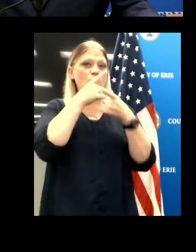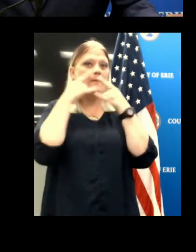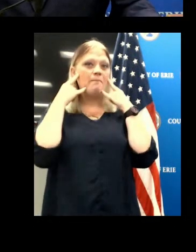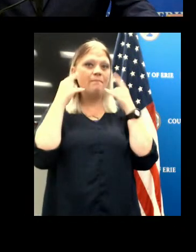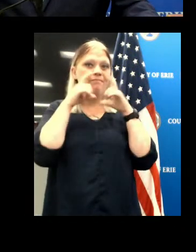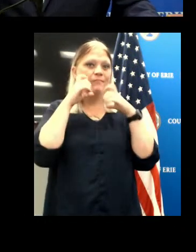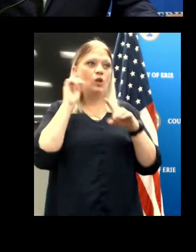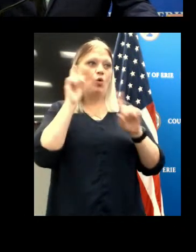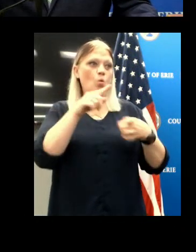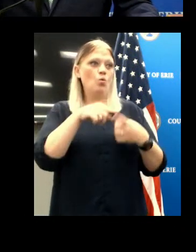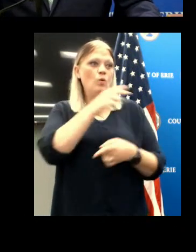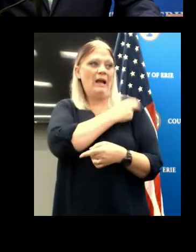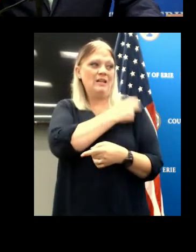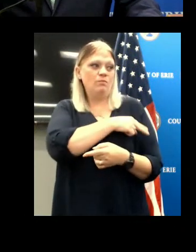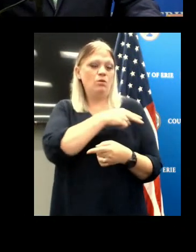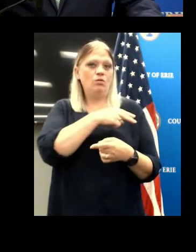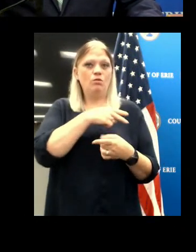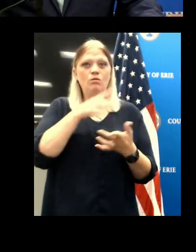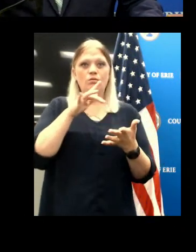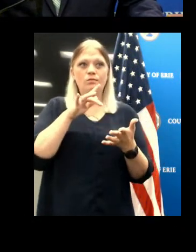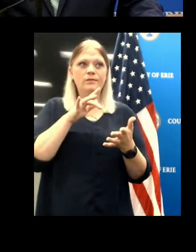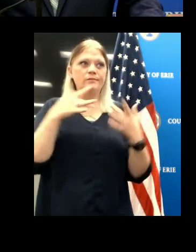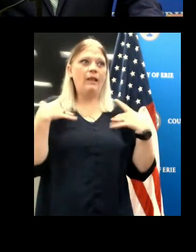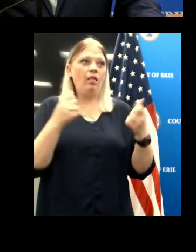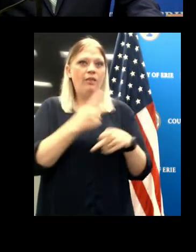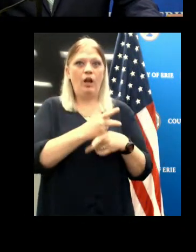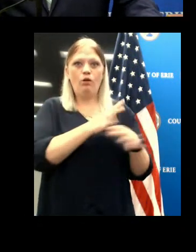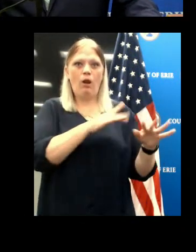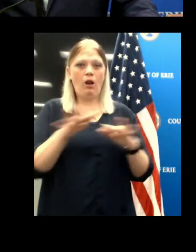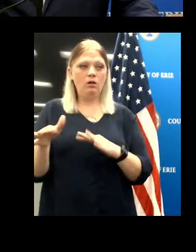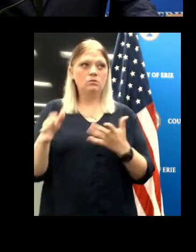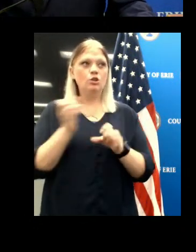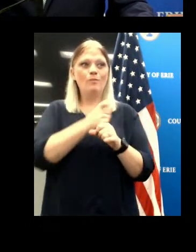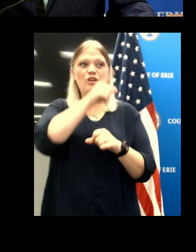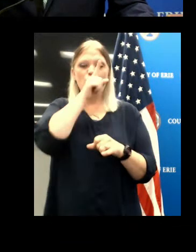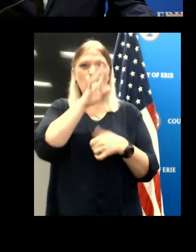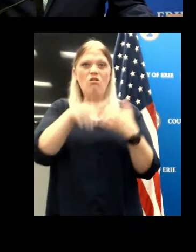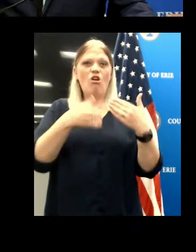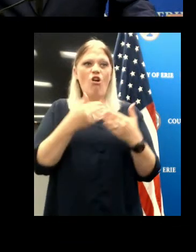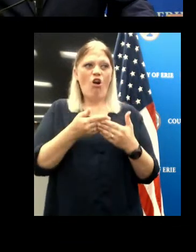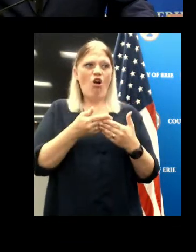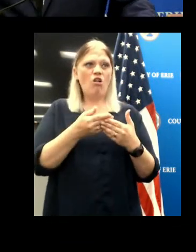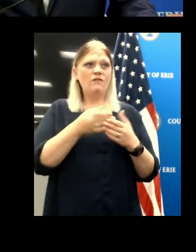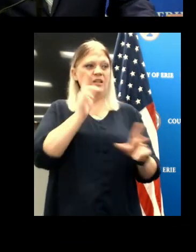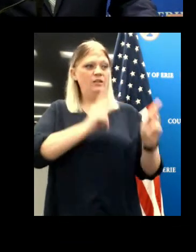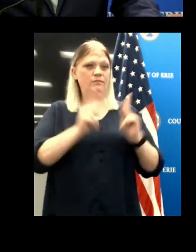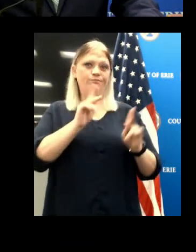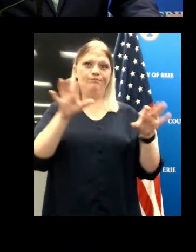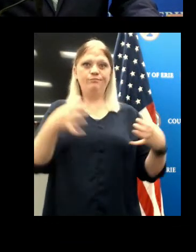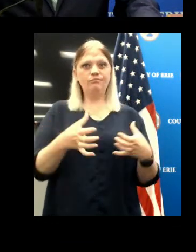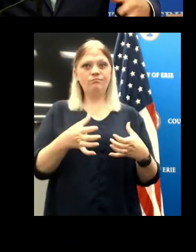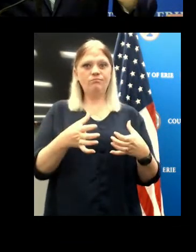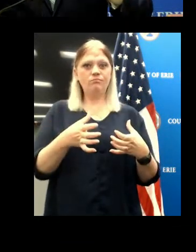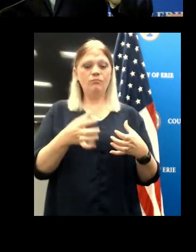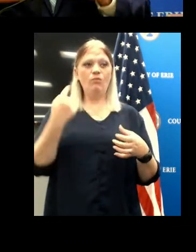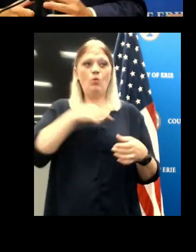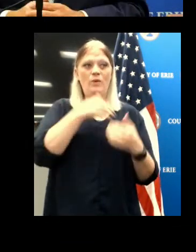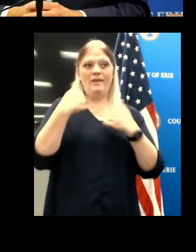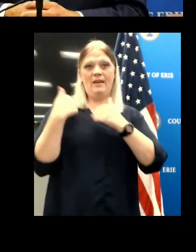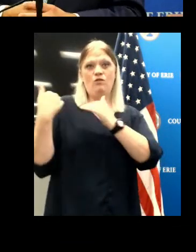to hospitals and healthcare facilities and the like, and to ensure that all of these parties that we have